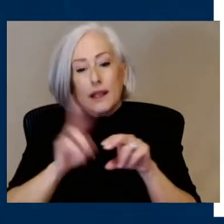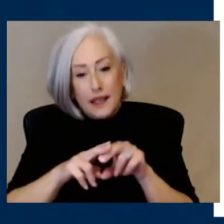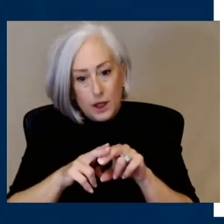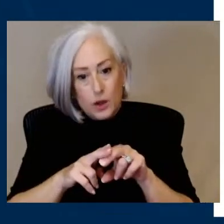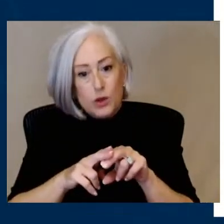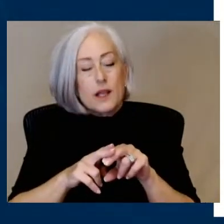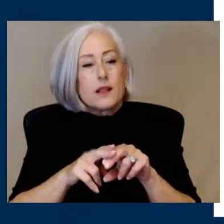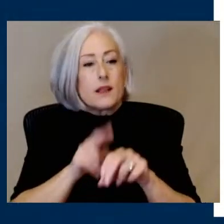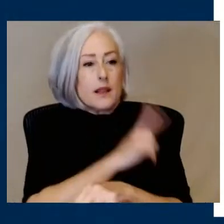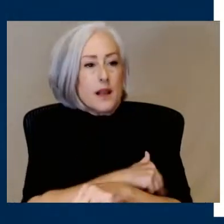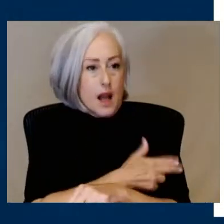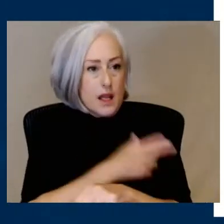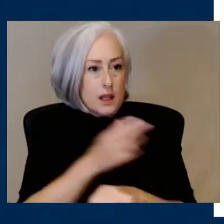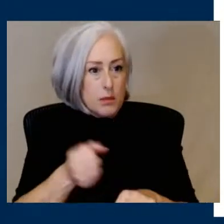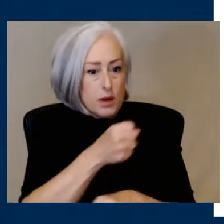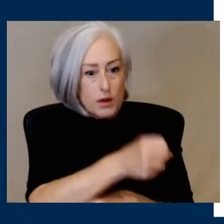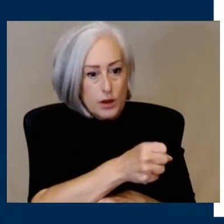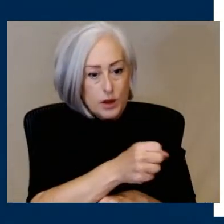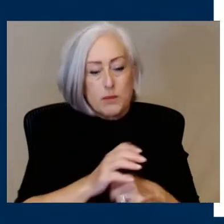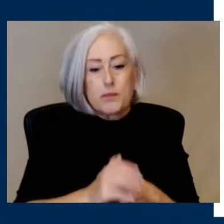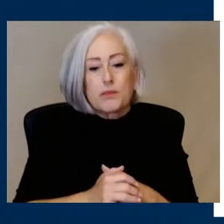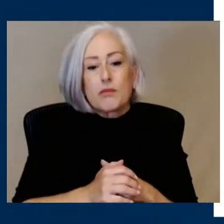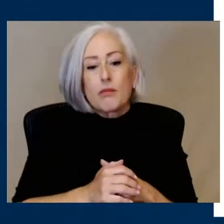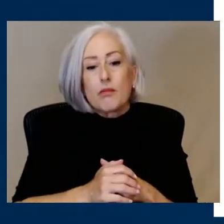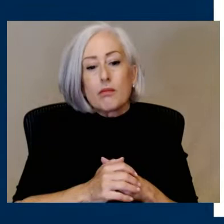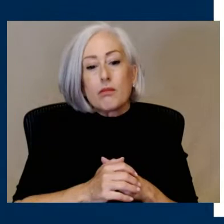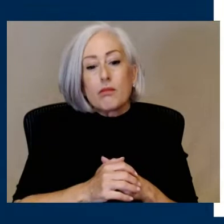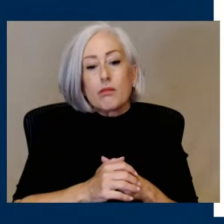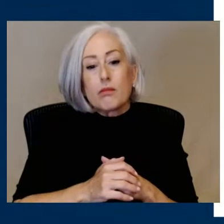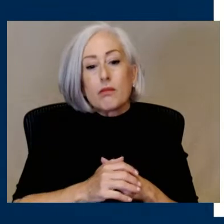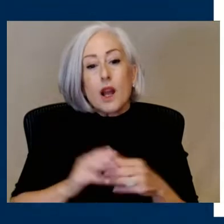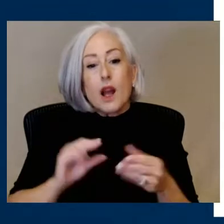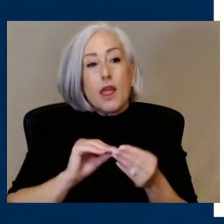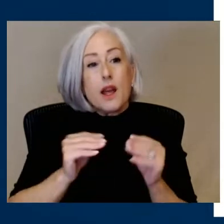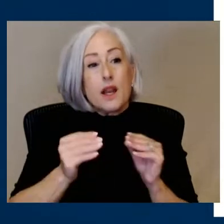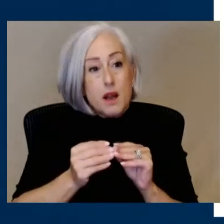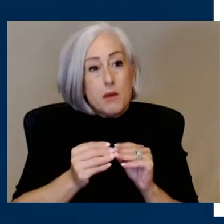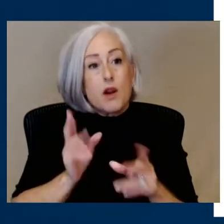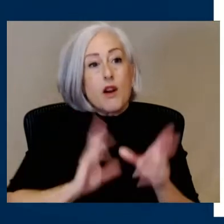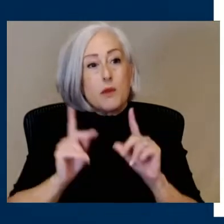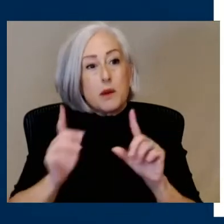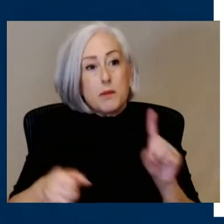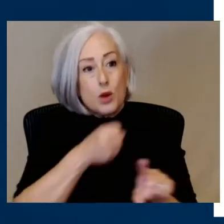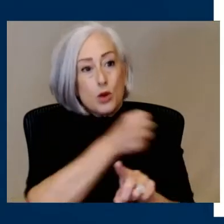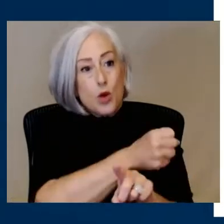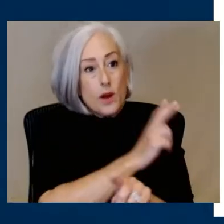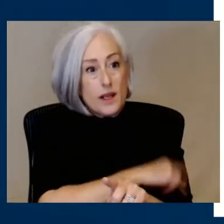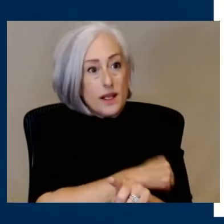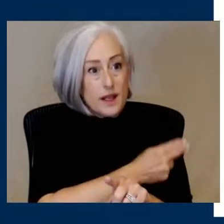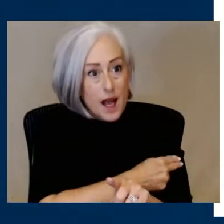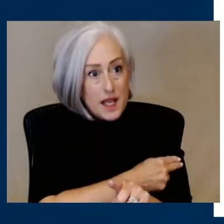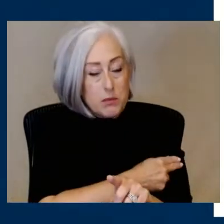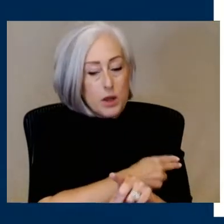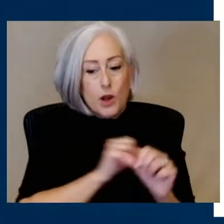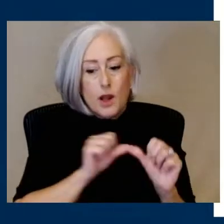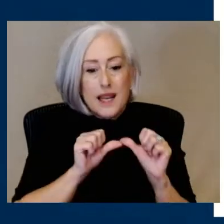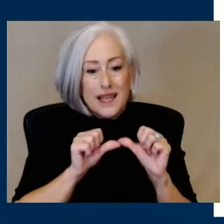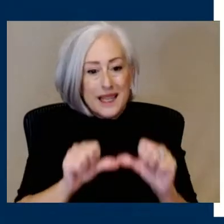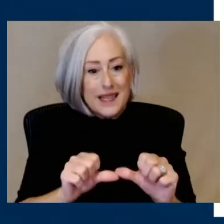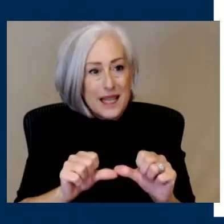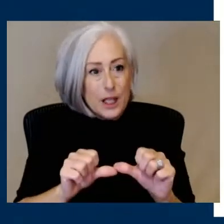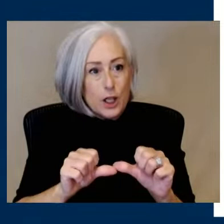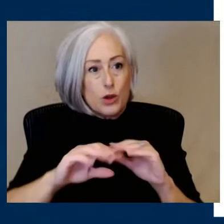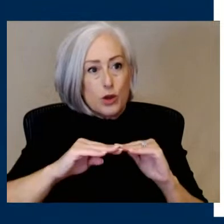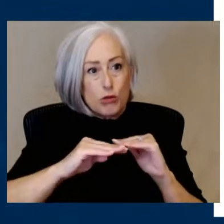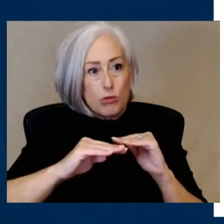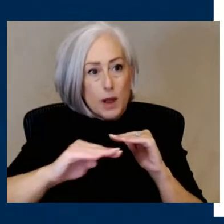number of ICU patients right now is staying really flat. We got to hope that that continues, Hawkeye. That's good news. I think it's probably